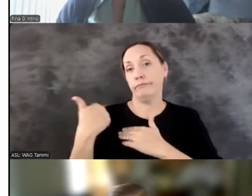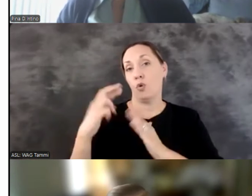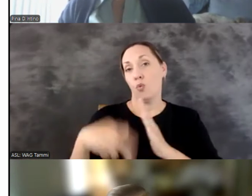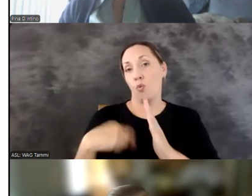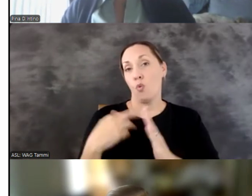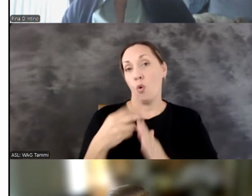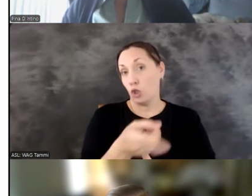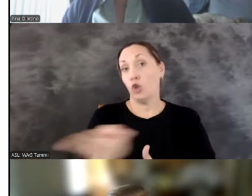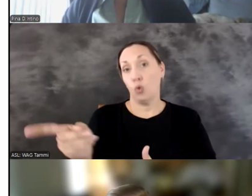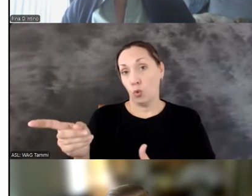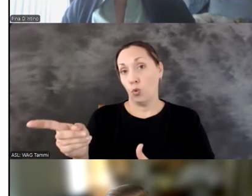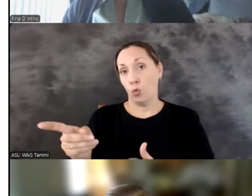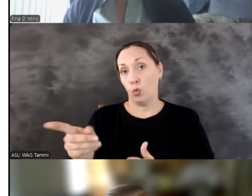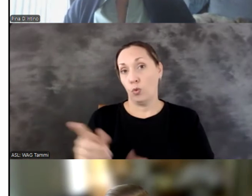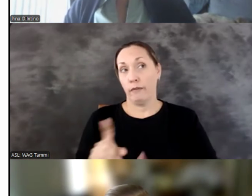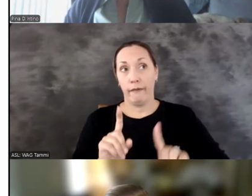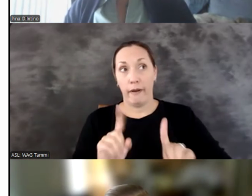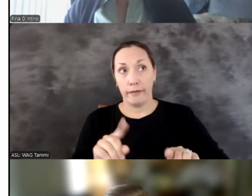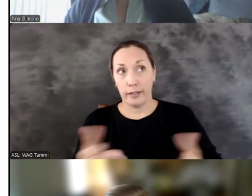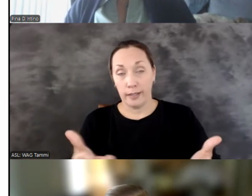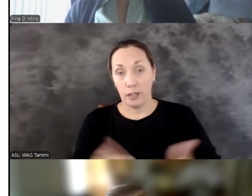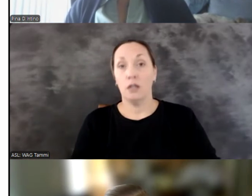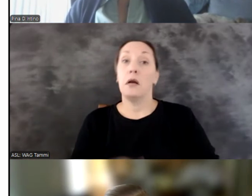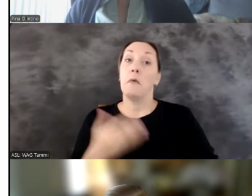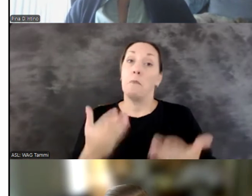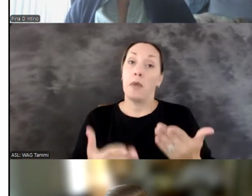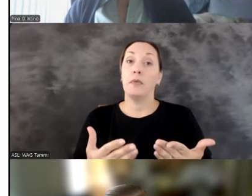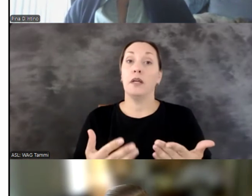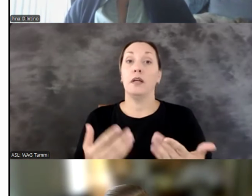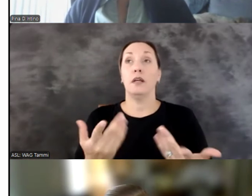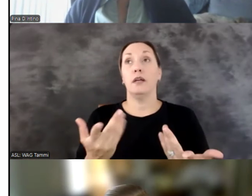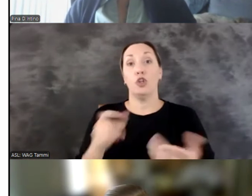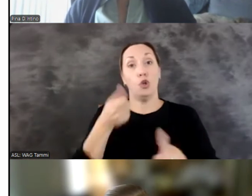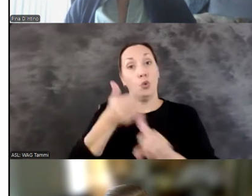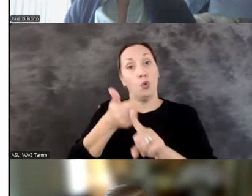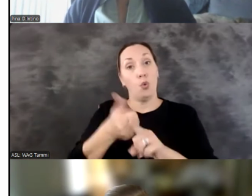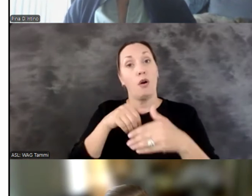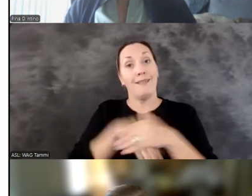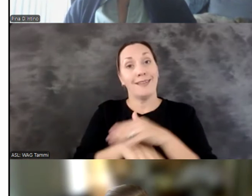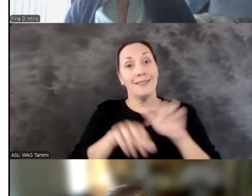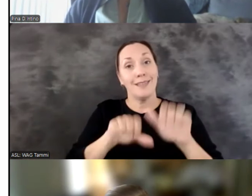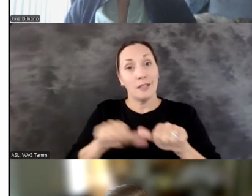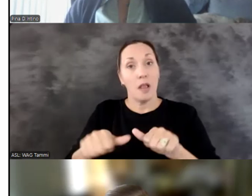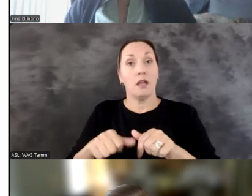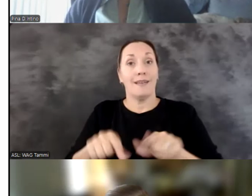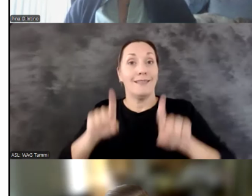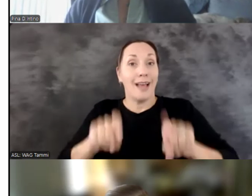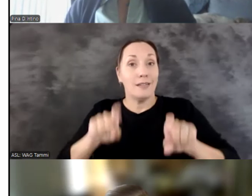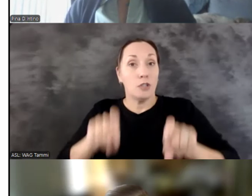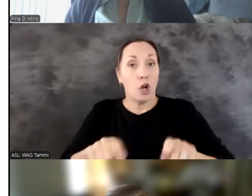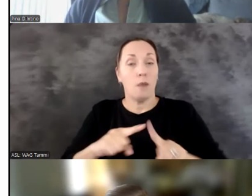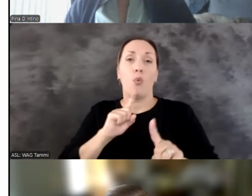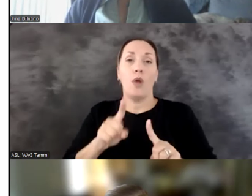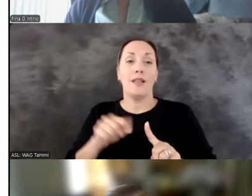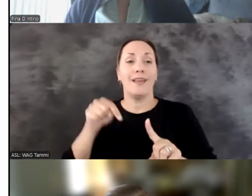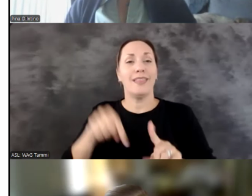attendee are here, you may be an accessibility tester, and but really this